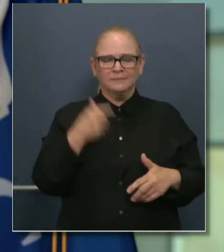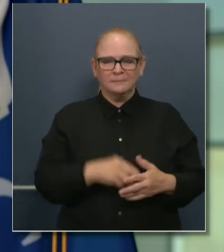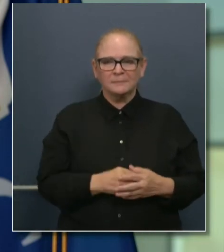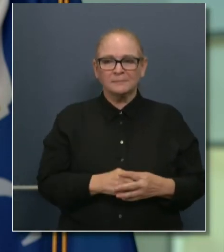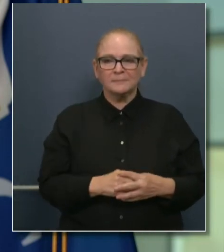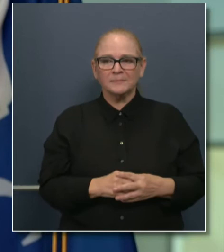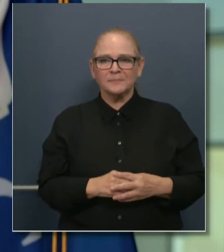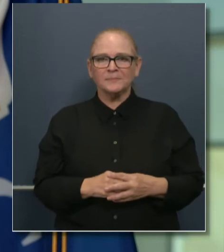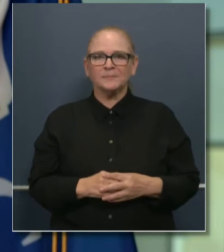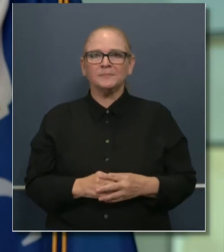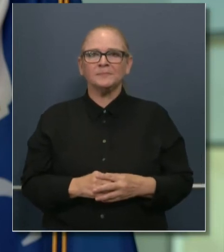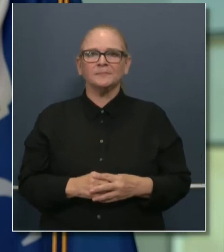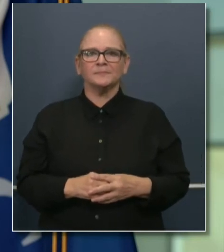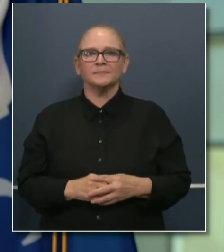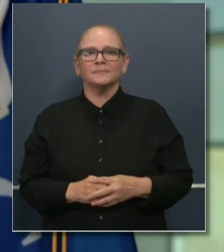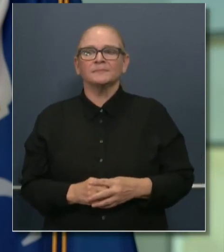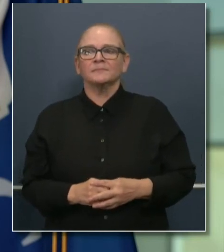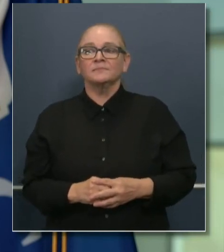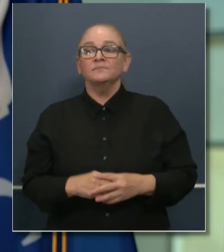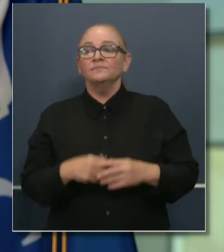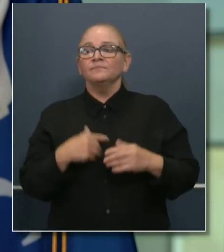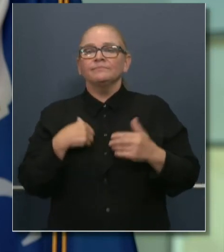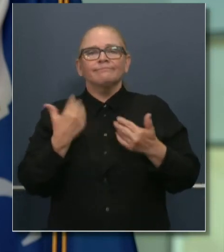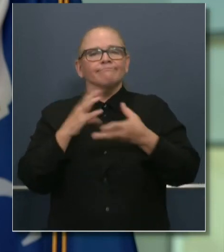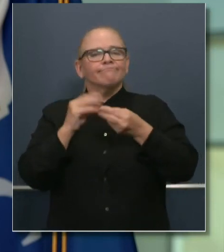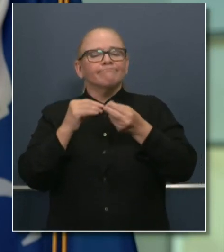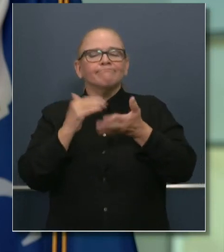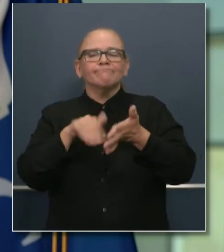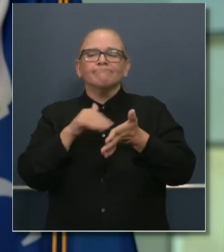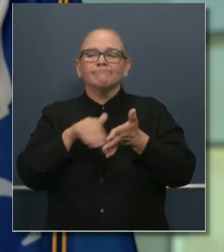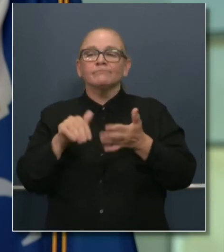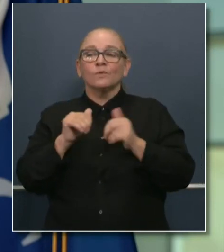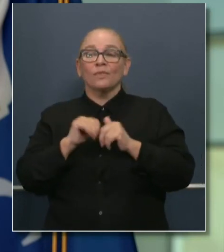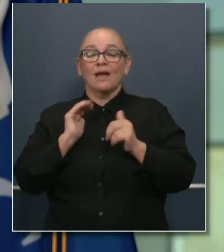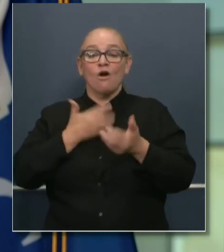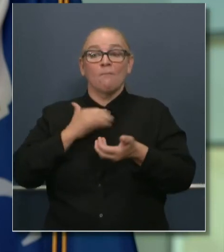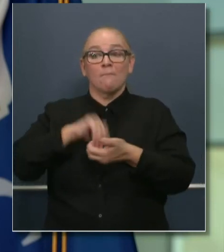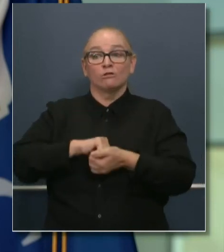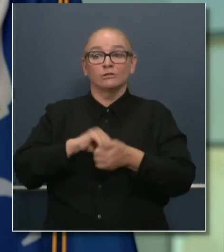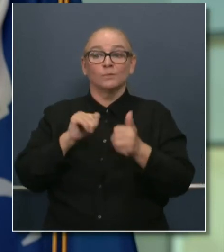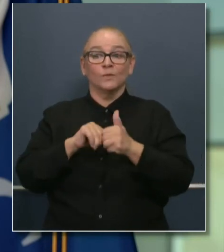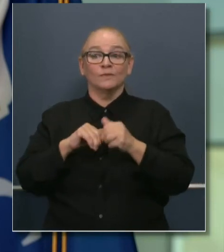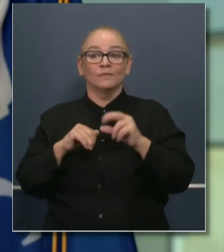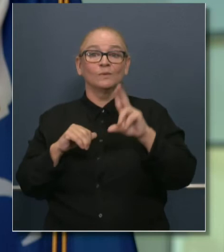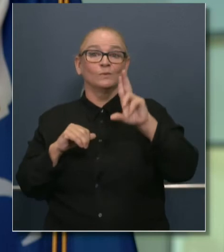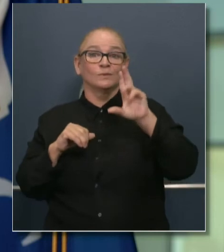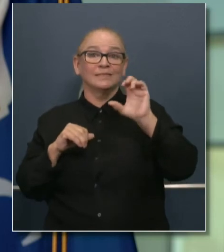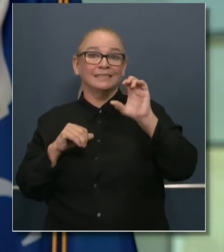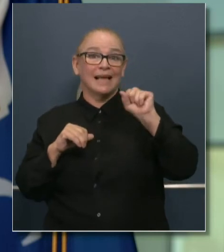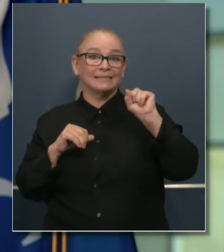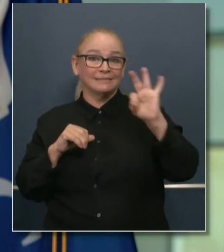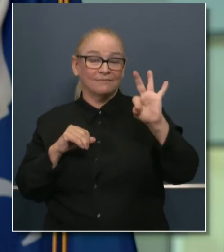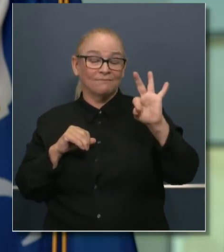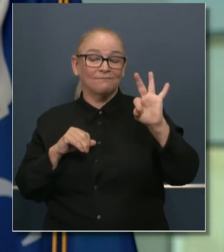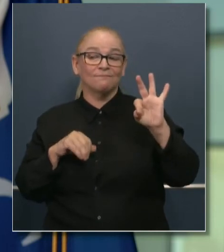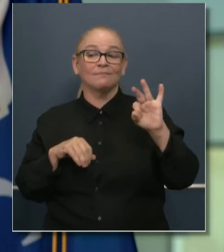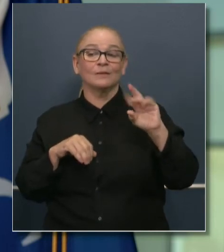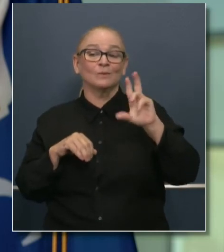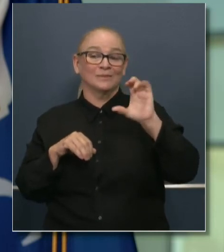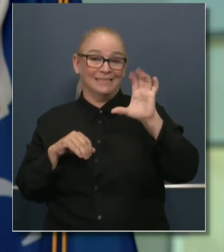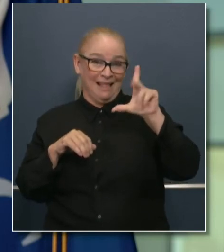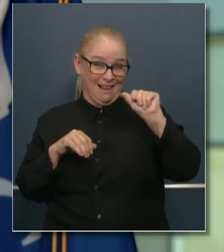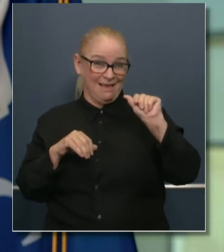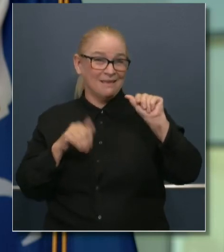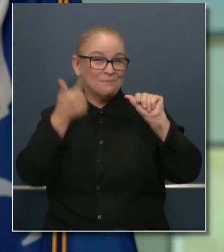last number of months as it relates to our partnership with UCSF, our partnership with UCLA to train a cohort